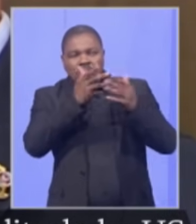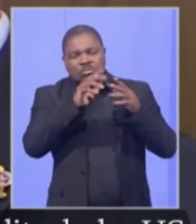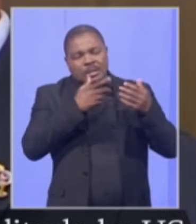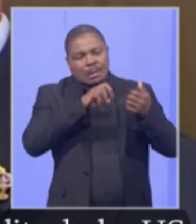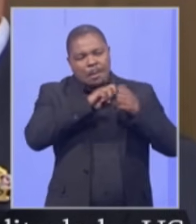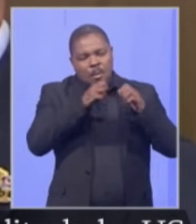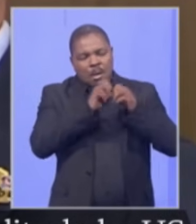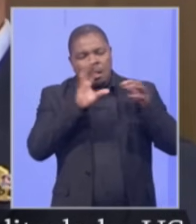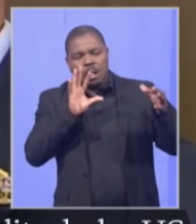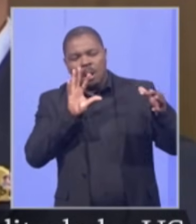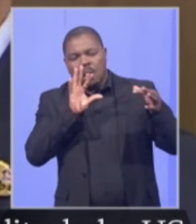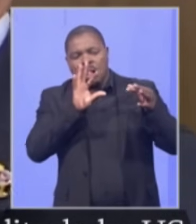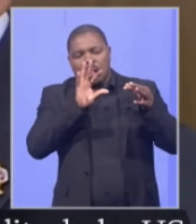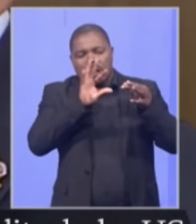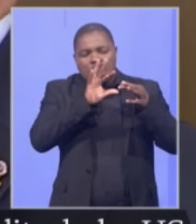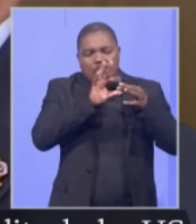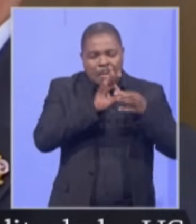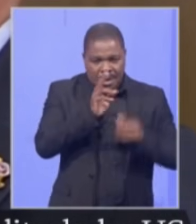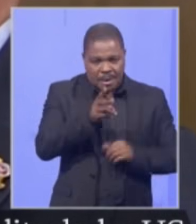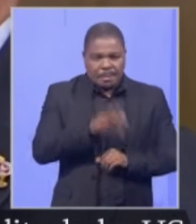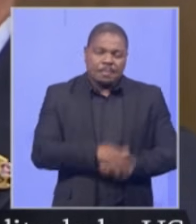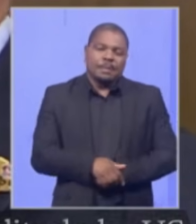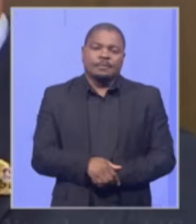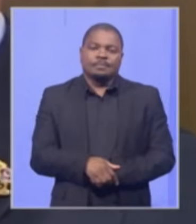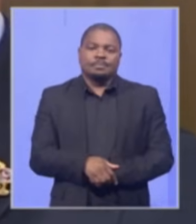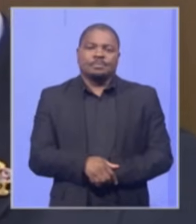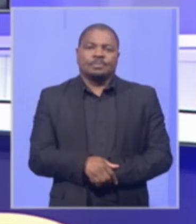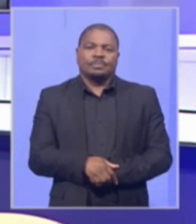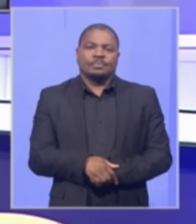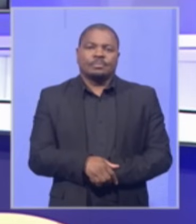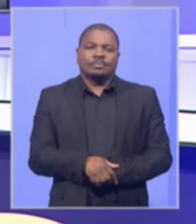gap that we are seeing at the moment.